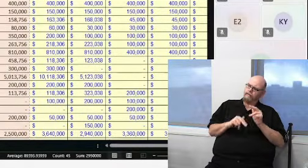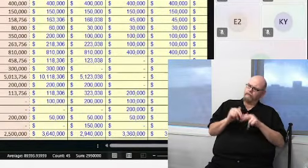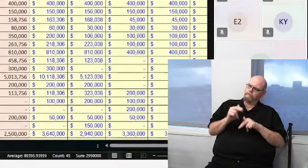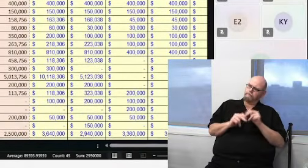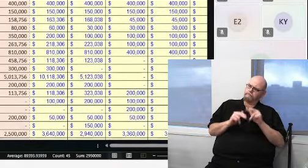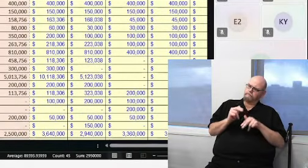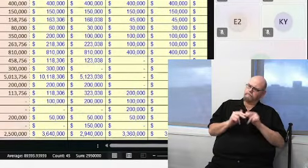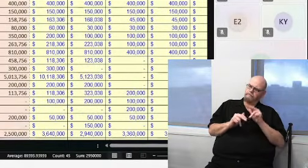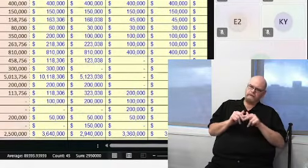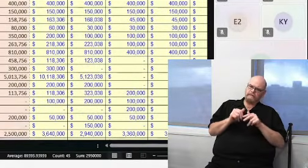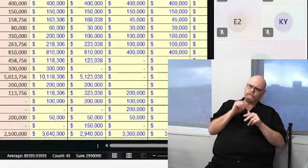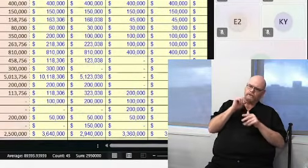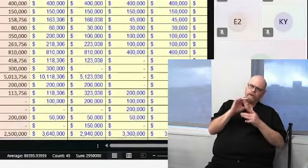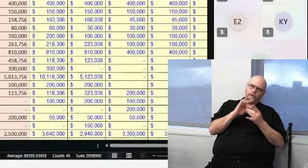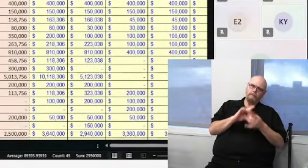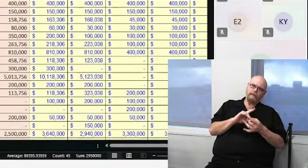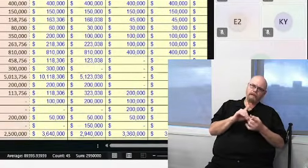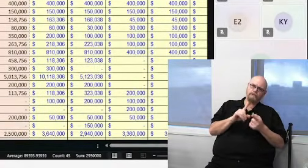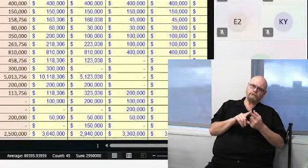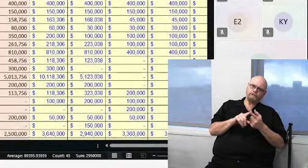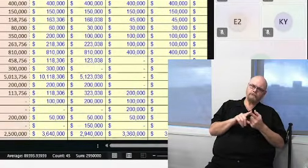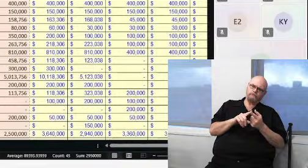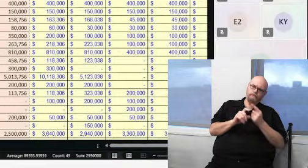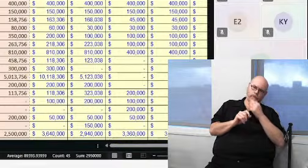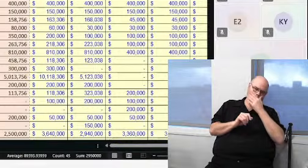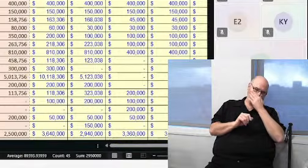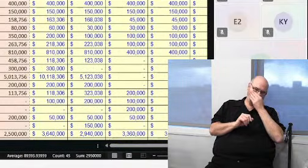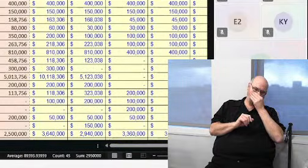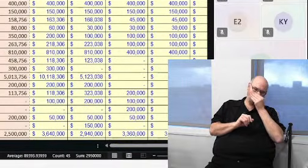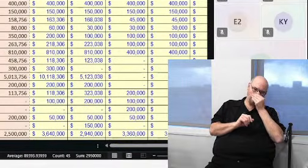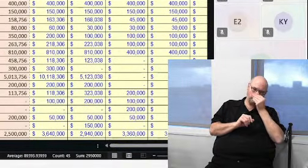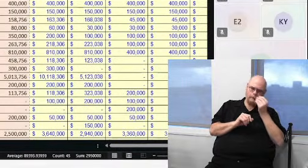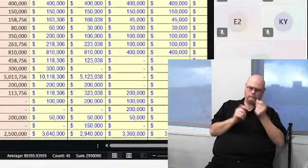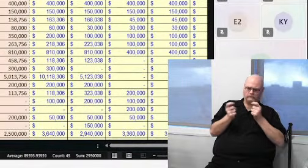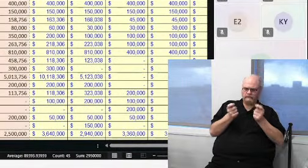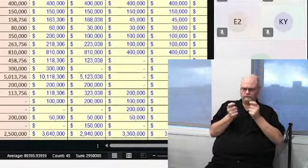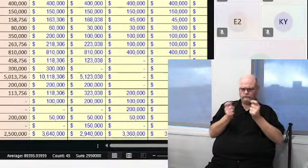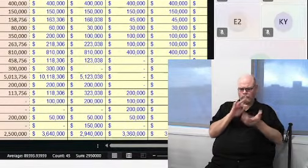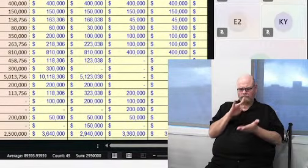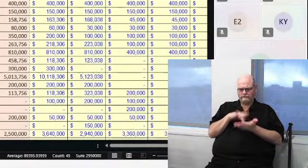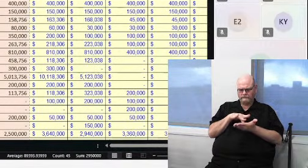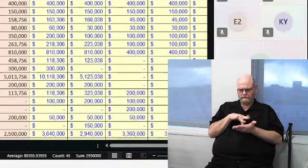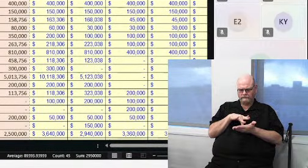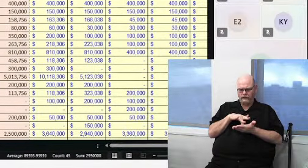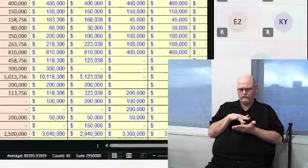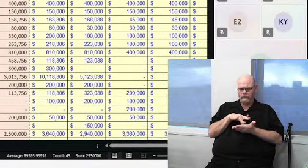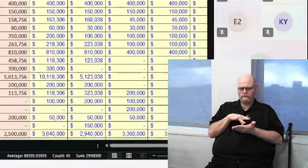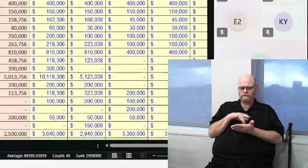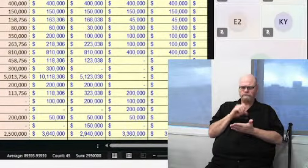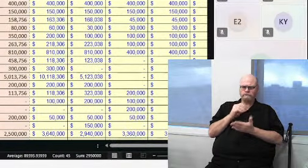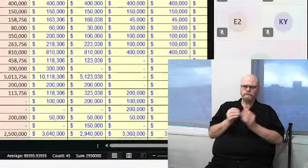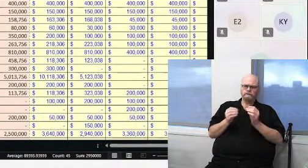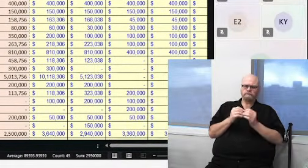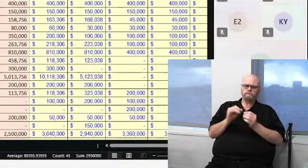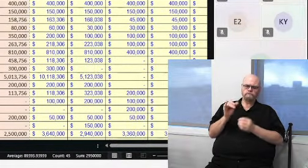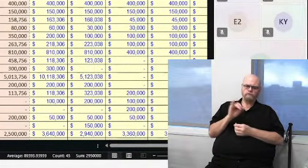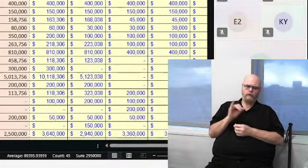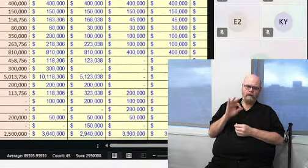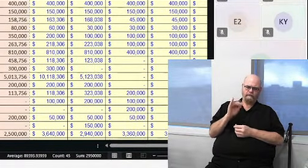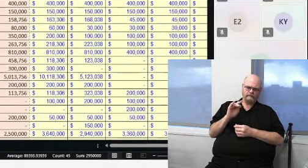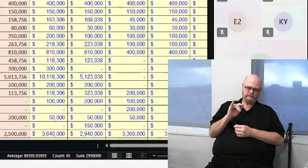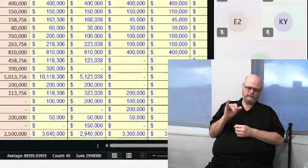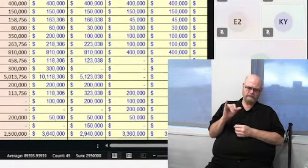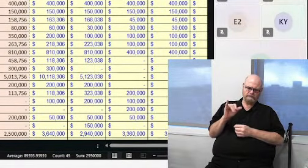there's other buildings completely unrelated to the control center. So it's more of